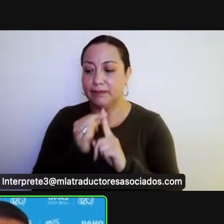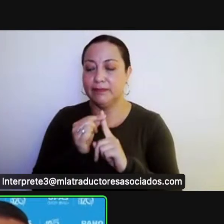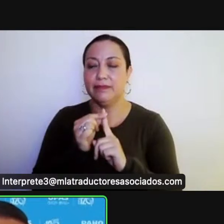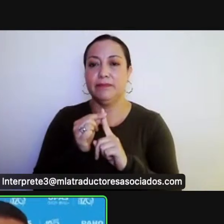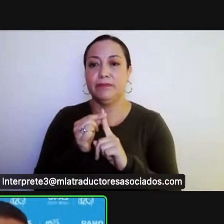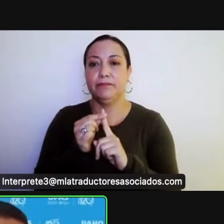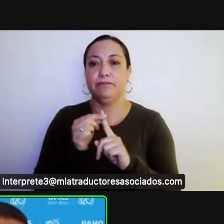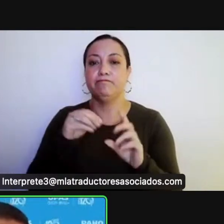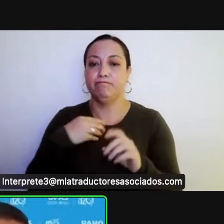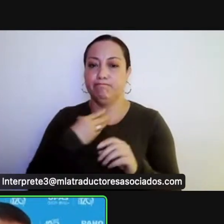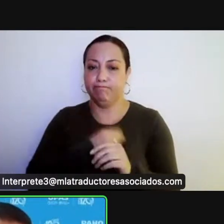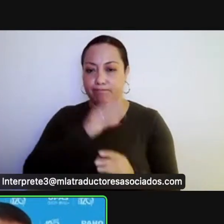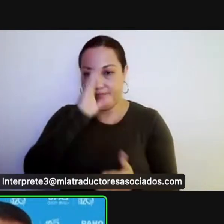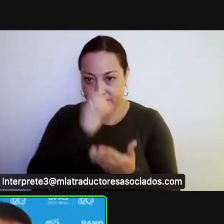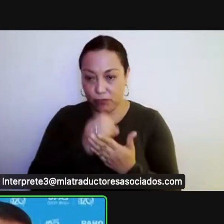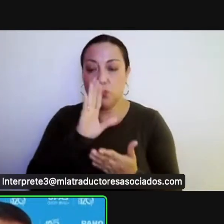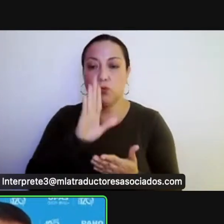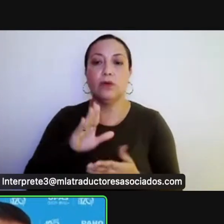a fundamental